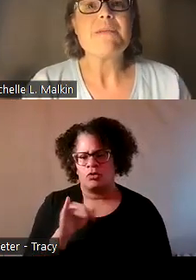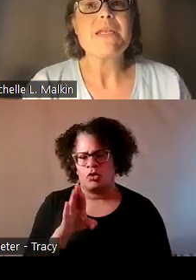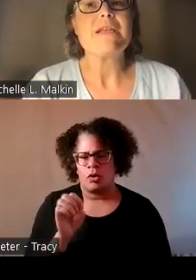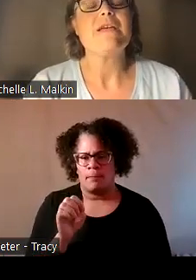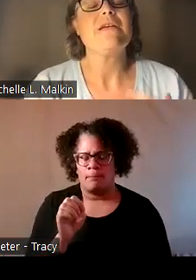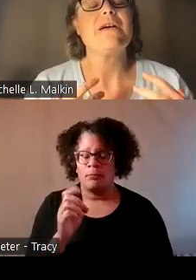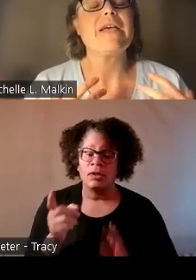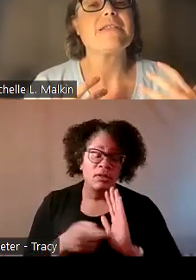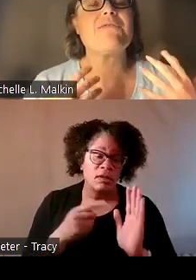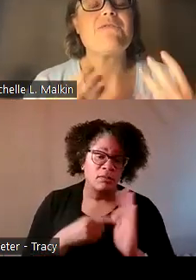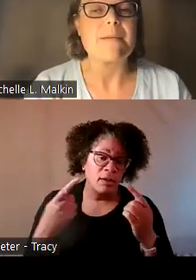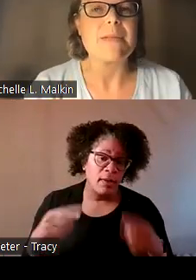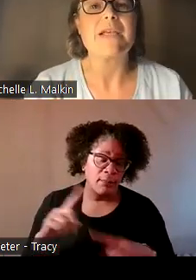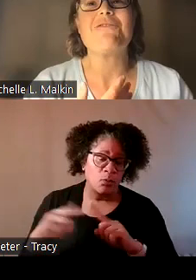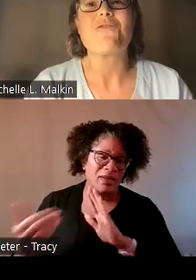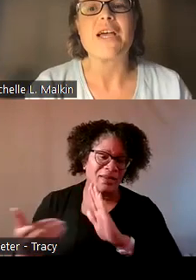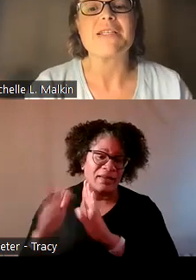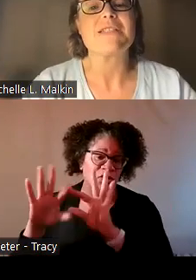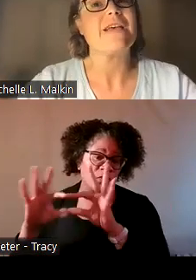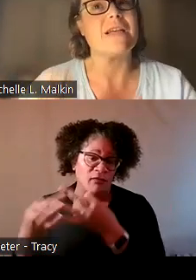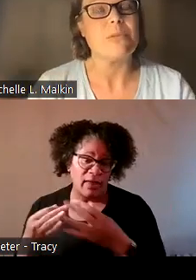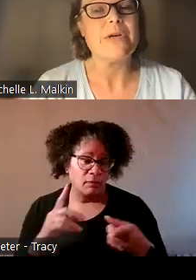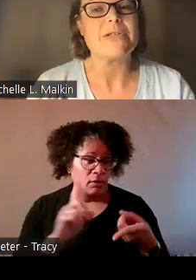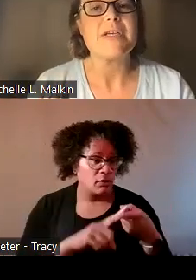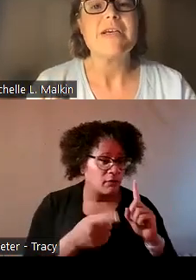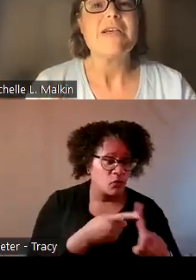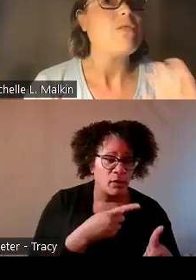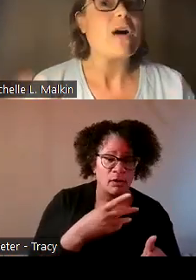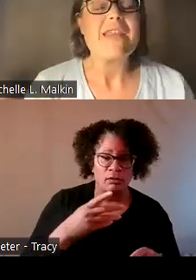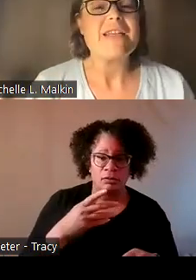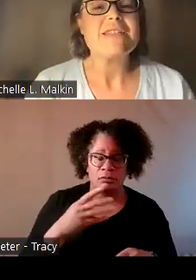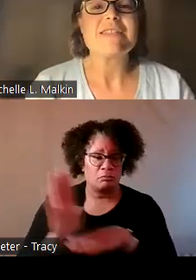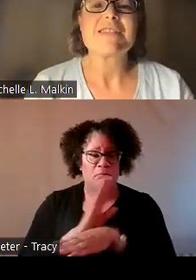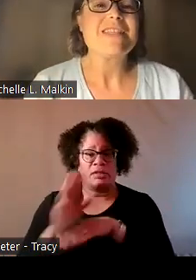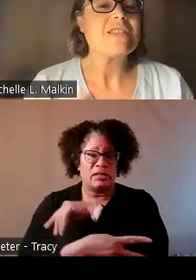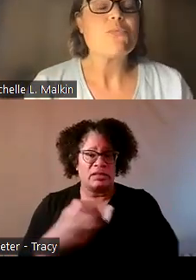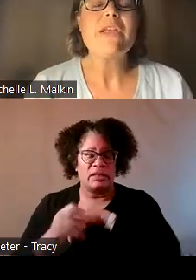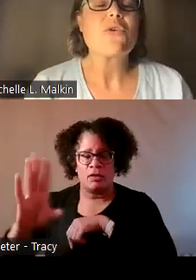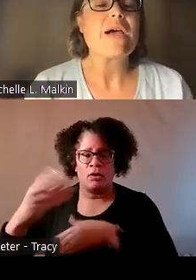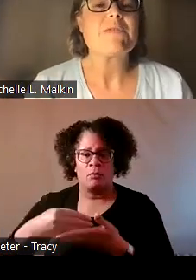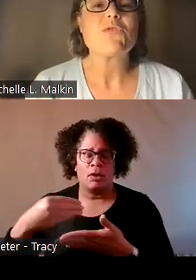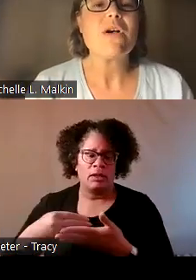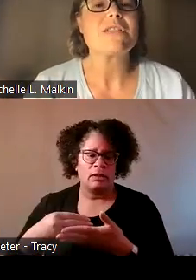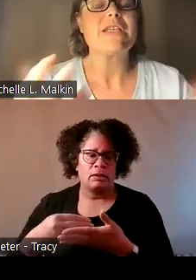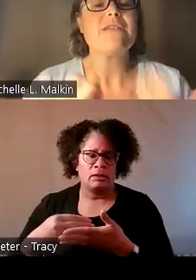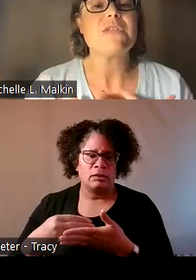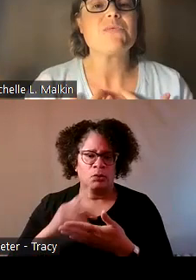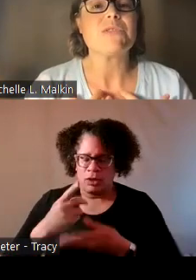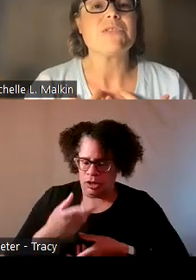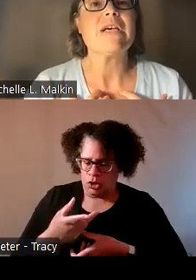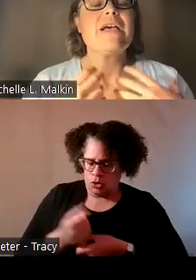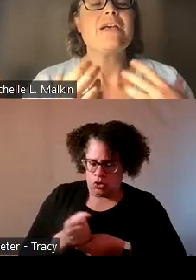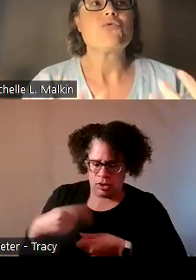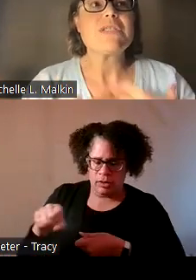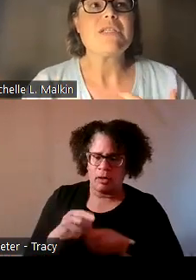often committed against family, friends, and employers. And why that is these are really crimes of trust. The